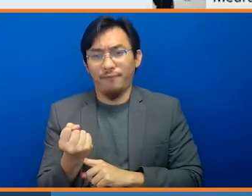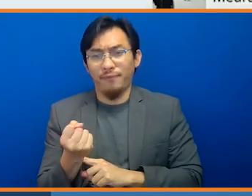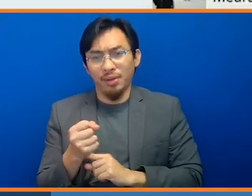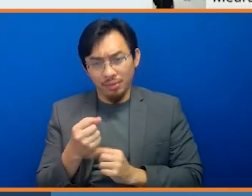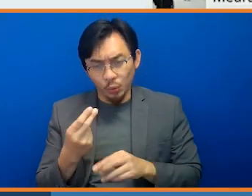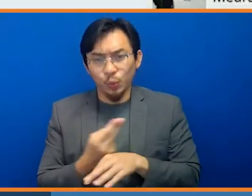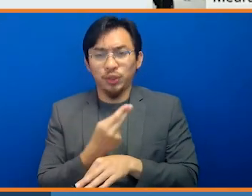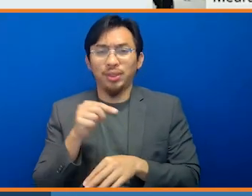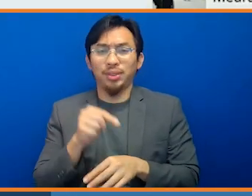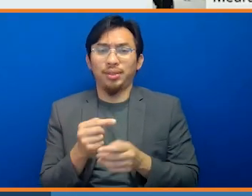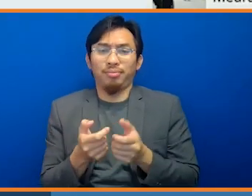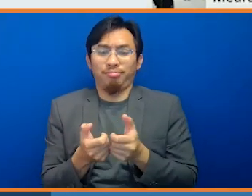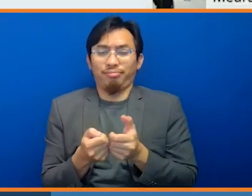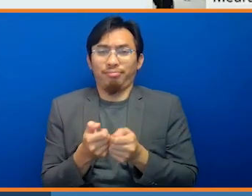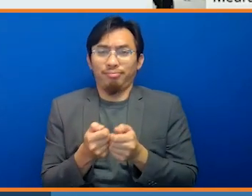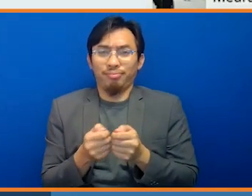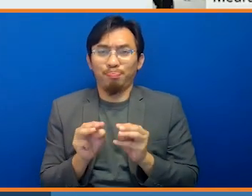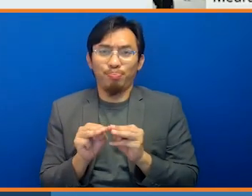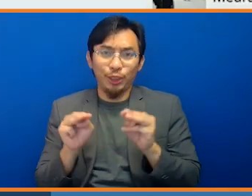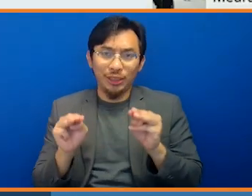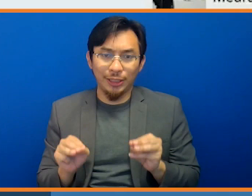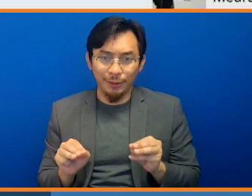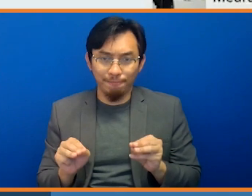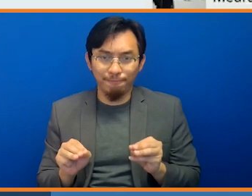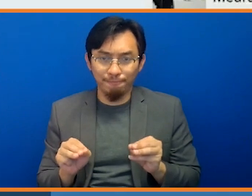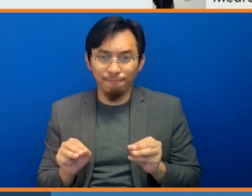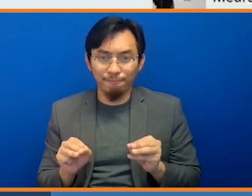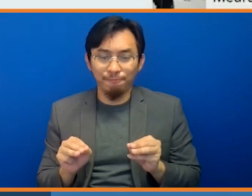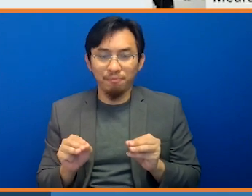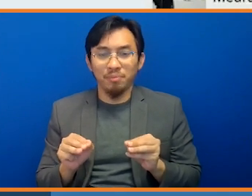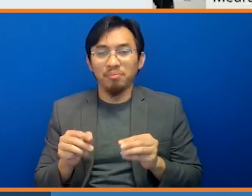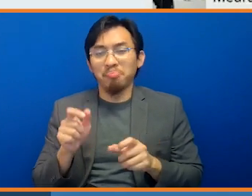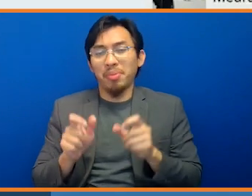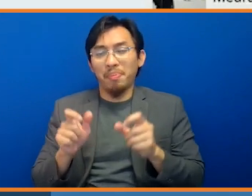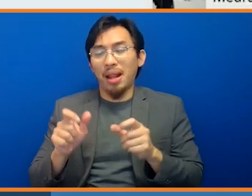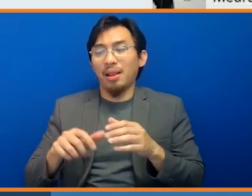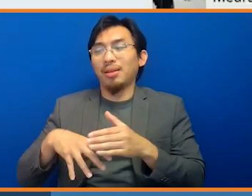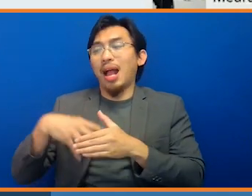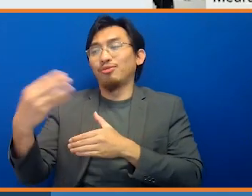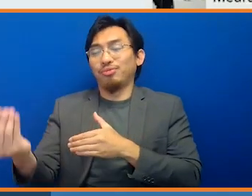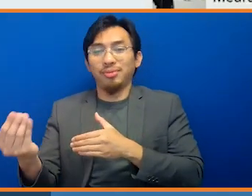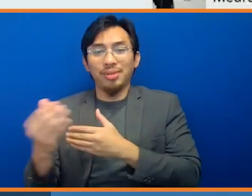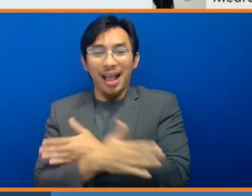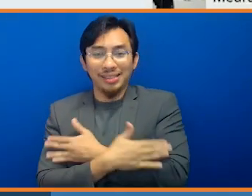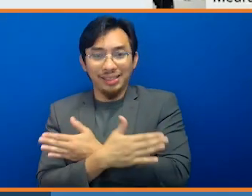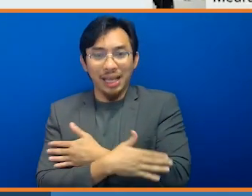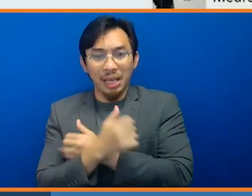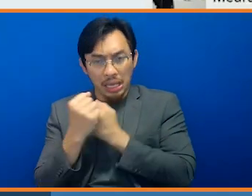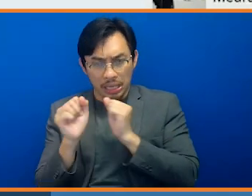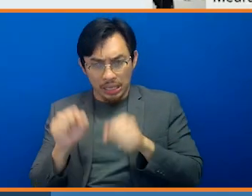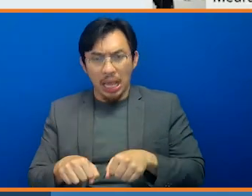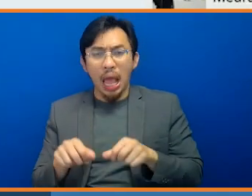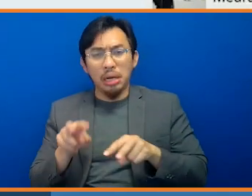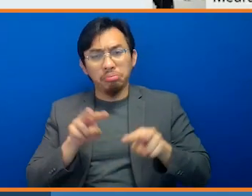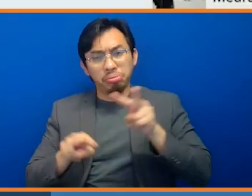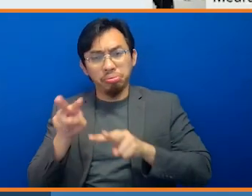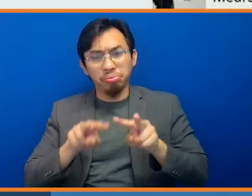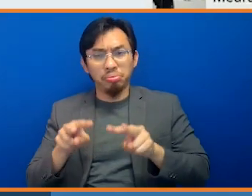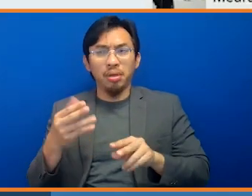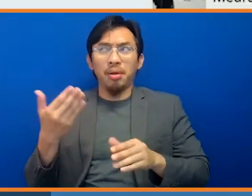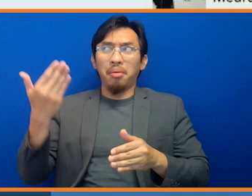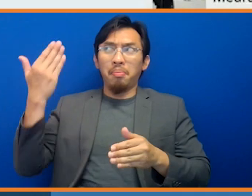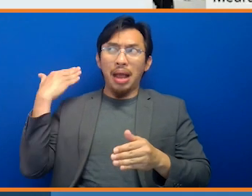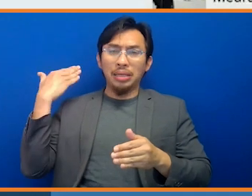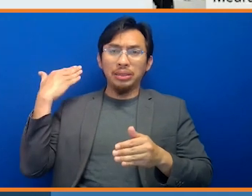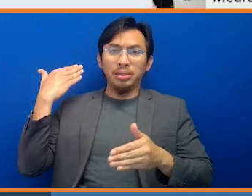Using this mobile museum, people living outside Aceh can monitor both past and ongoing process